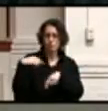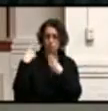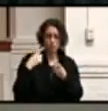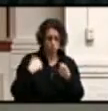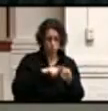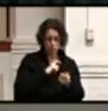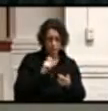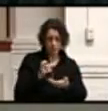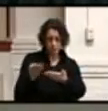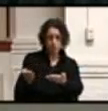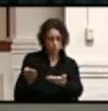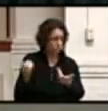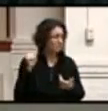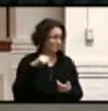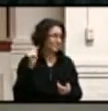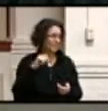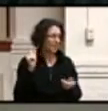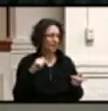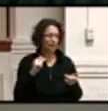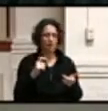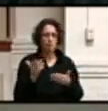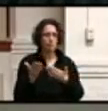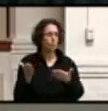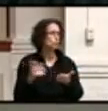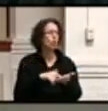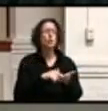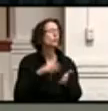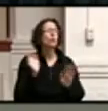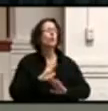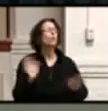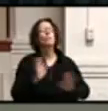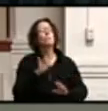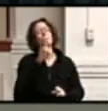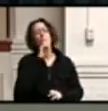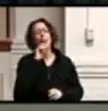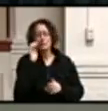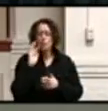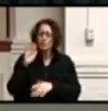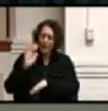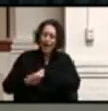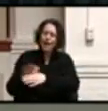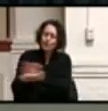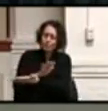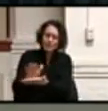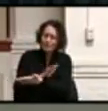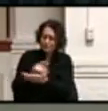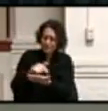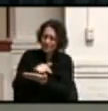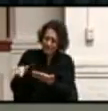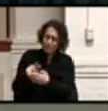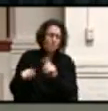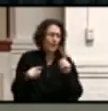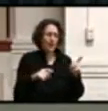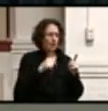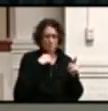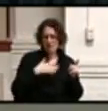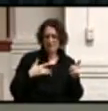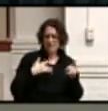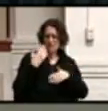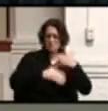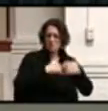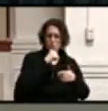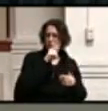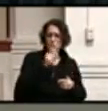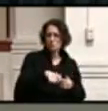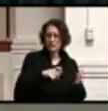it's right there in the proposed motion paper. Oh. We don't need one. I know it's there, but do we need one? I mean, because he's